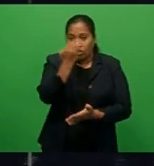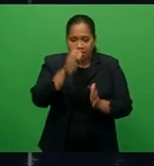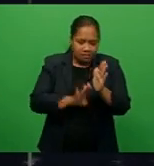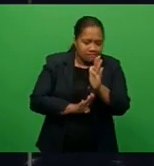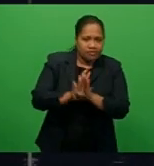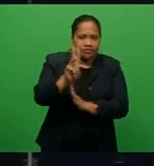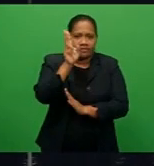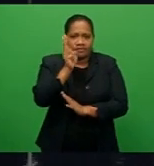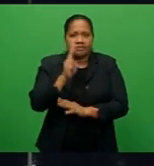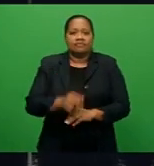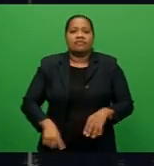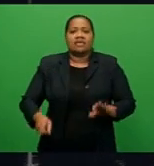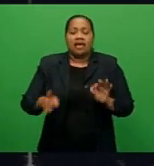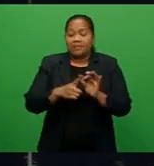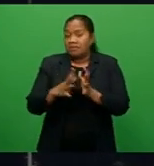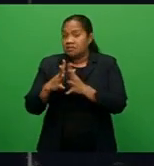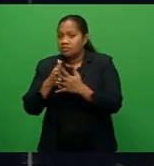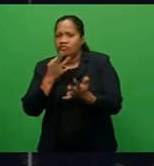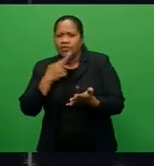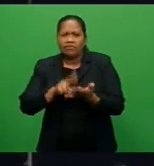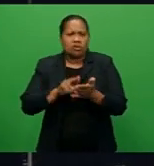Apinisa Wangarandovu reports over